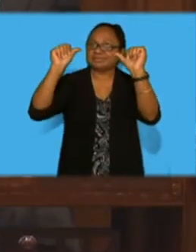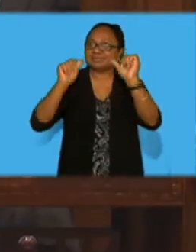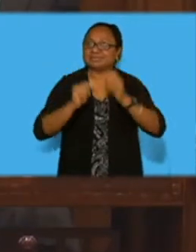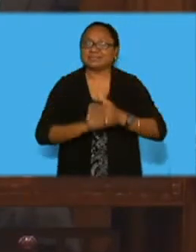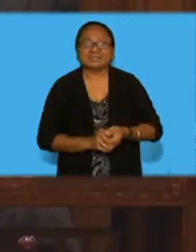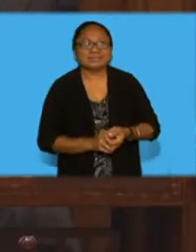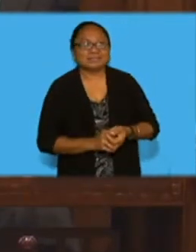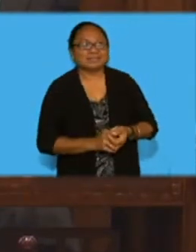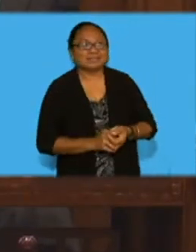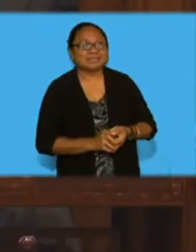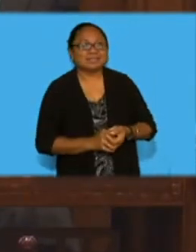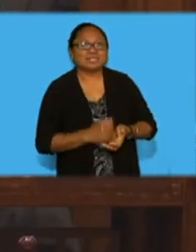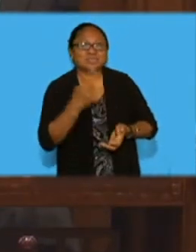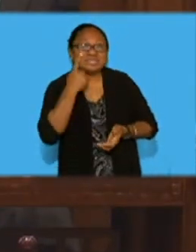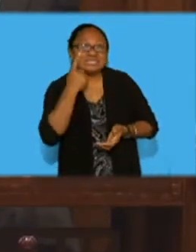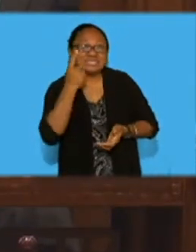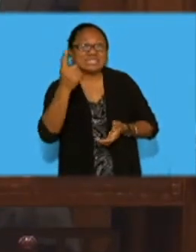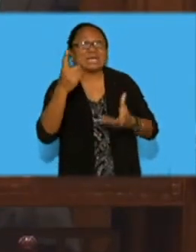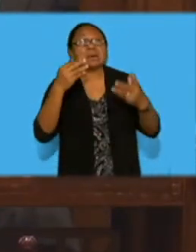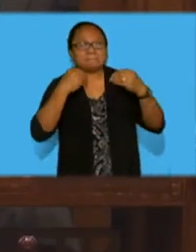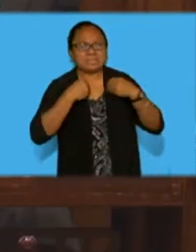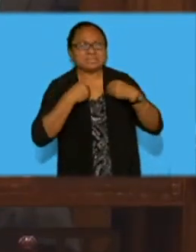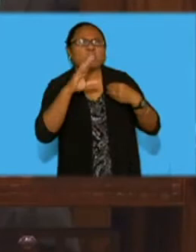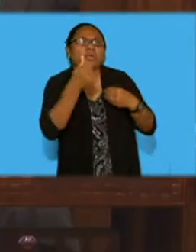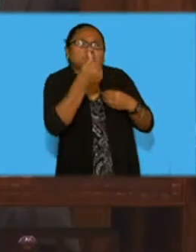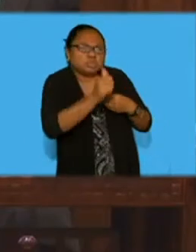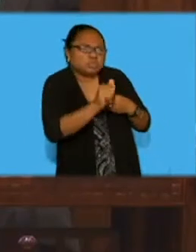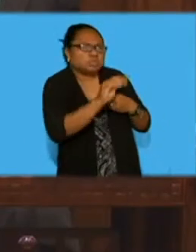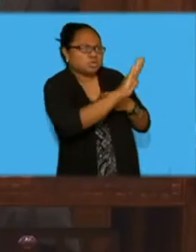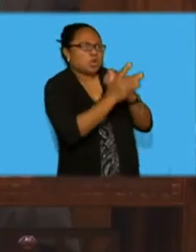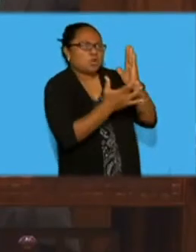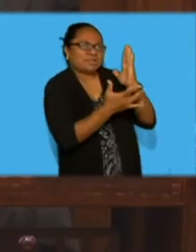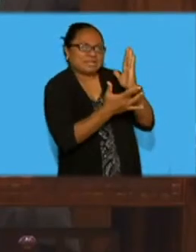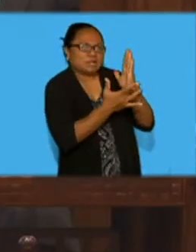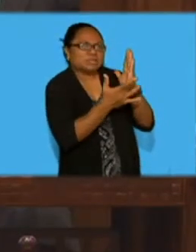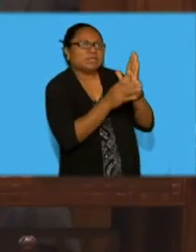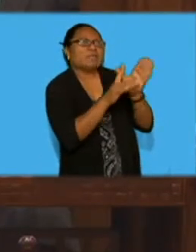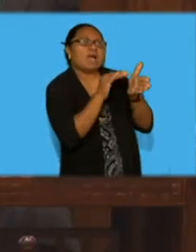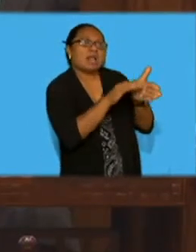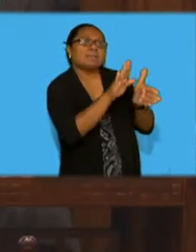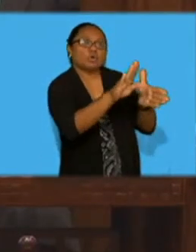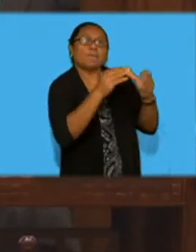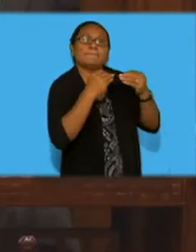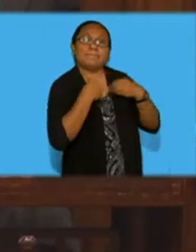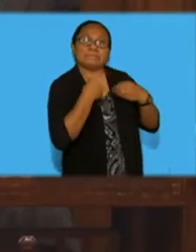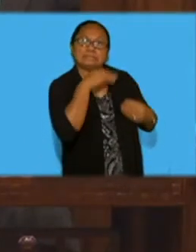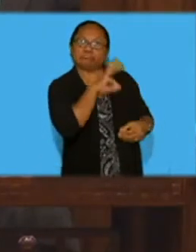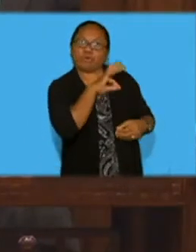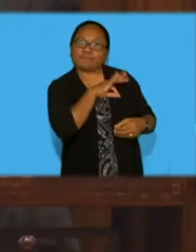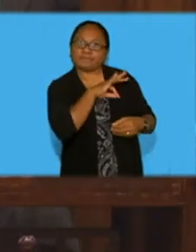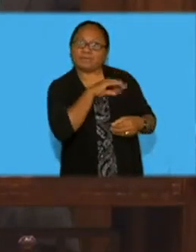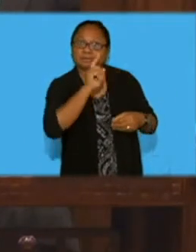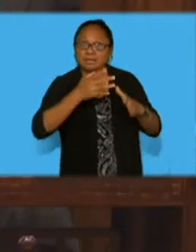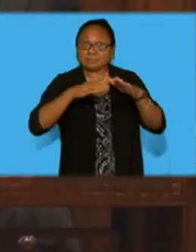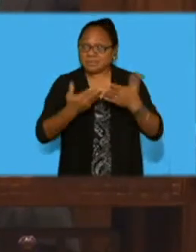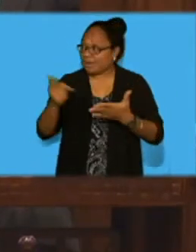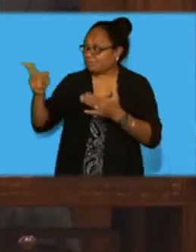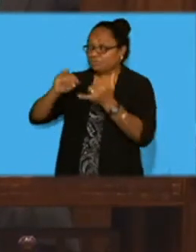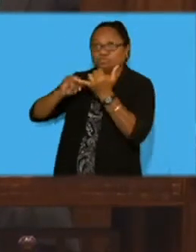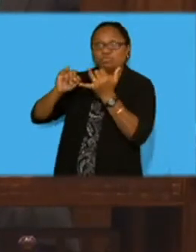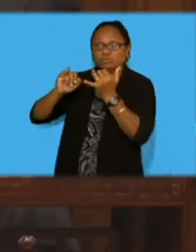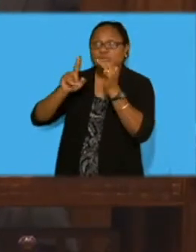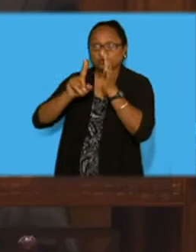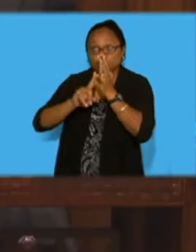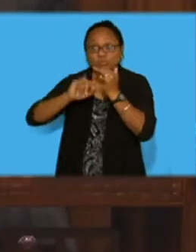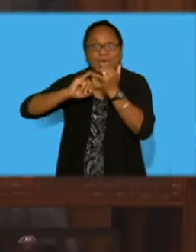you would see for the business sector to increase profit and push the frontier. But in this case, is to assist the society in this particular area of